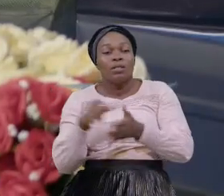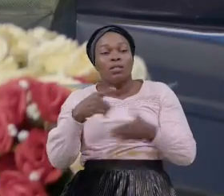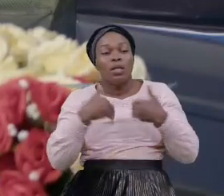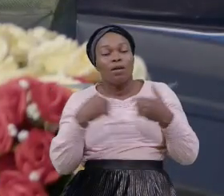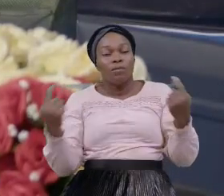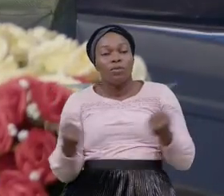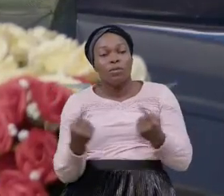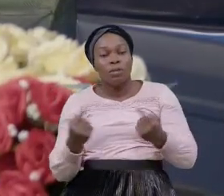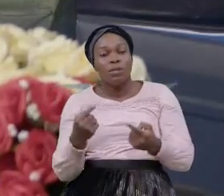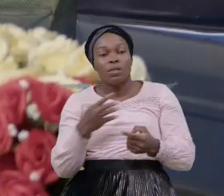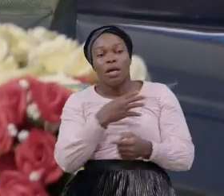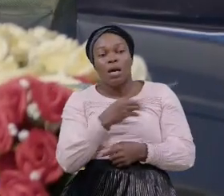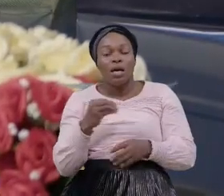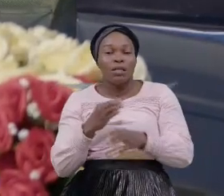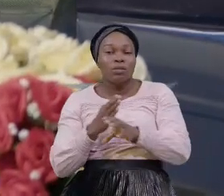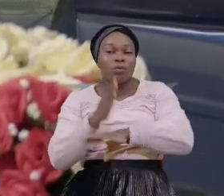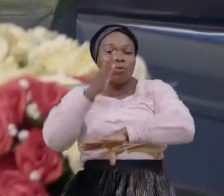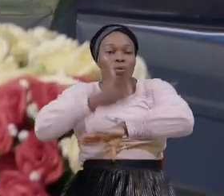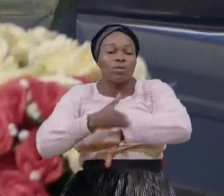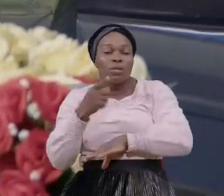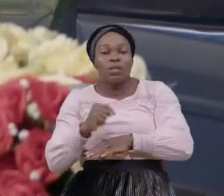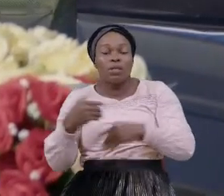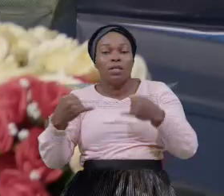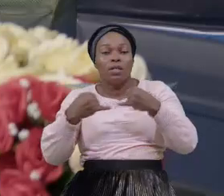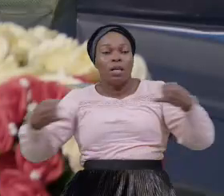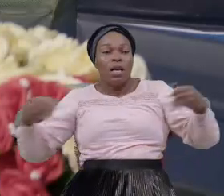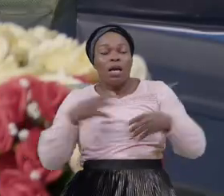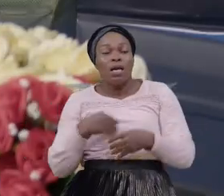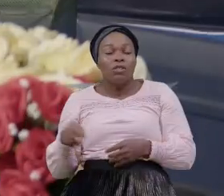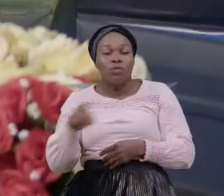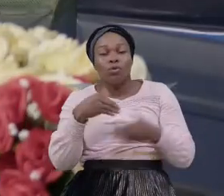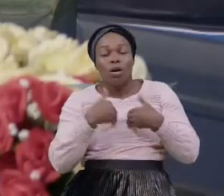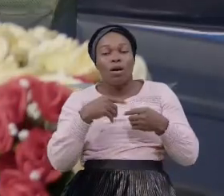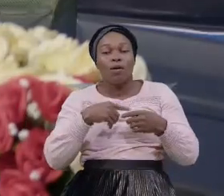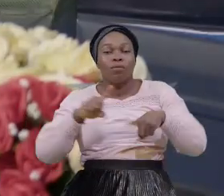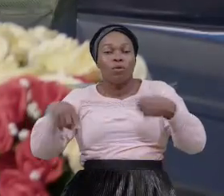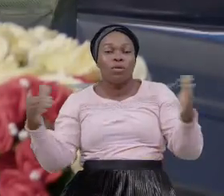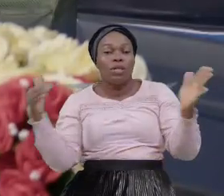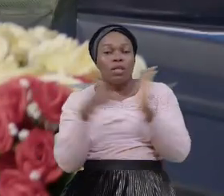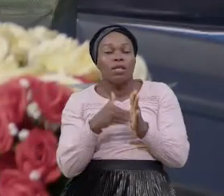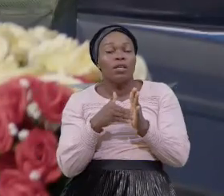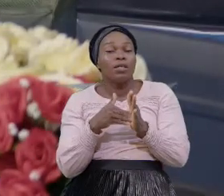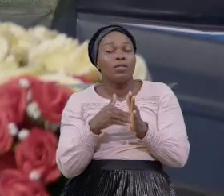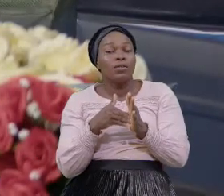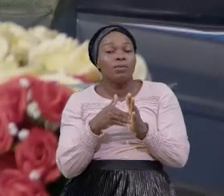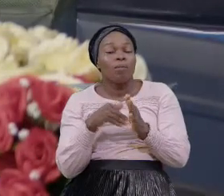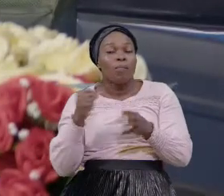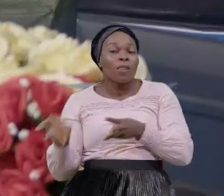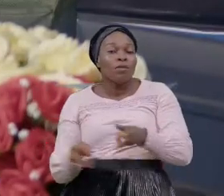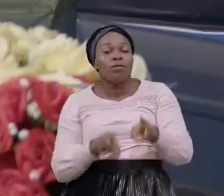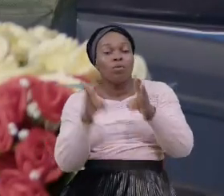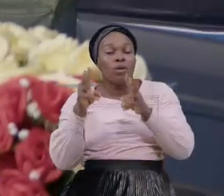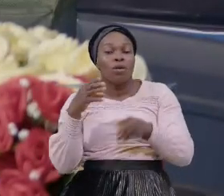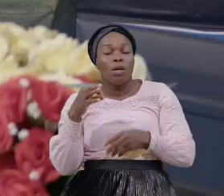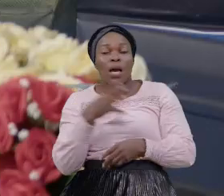whereby ye have crossed the line, whereby ye have contradicted the way and the will and the word of God. And